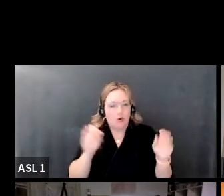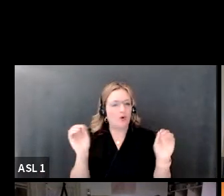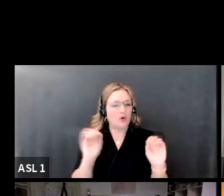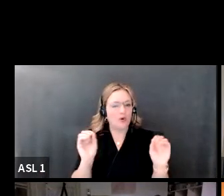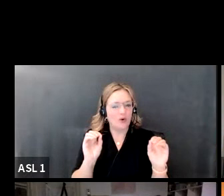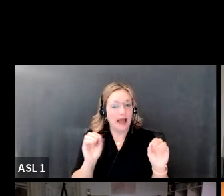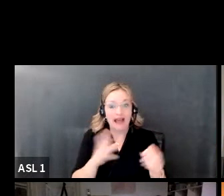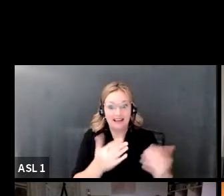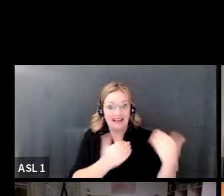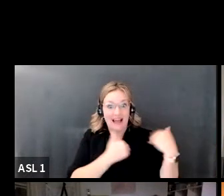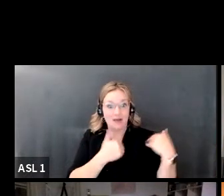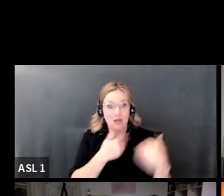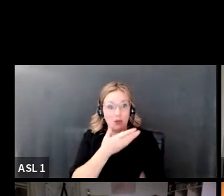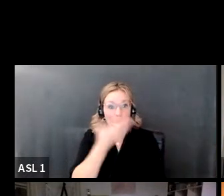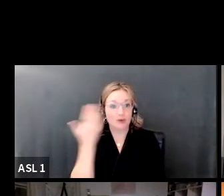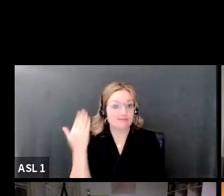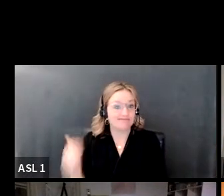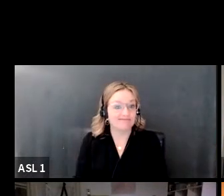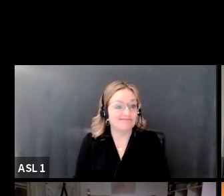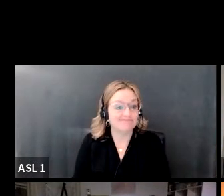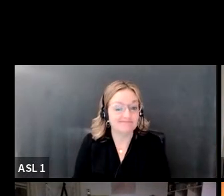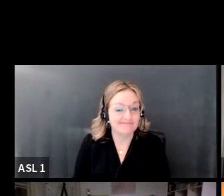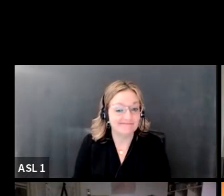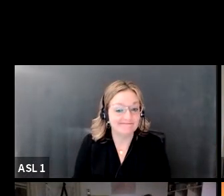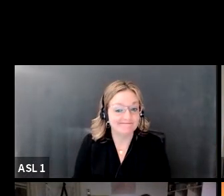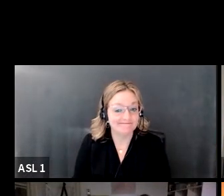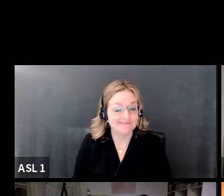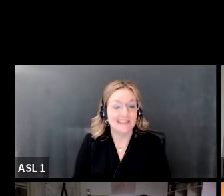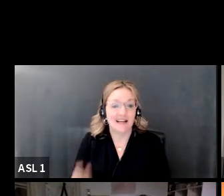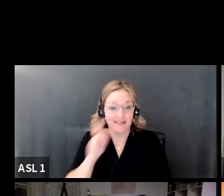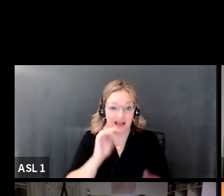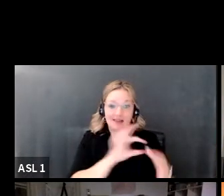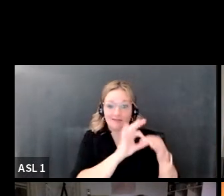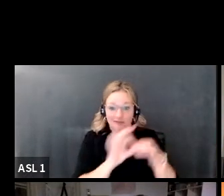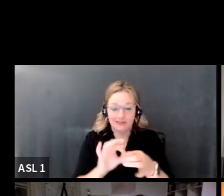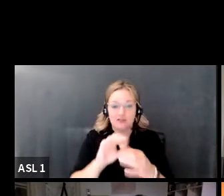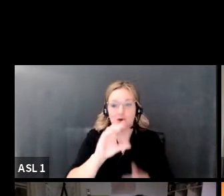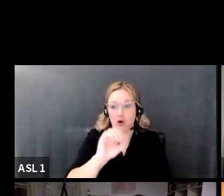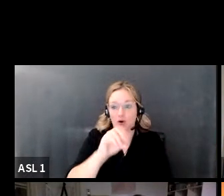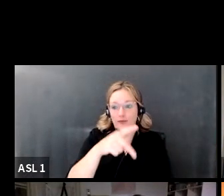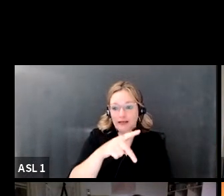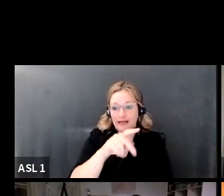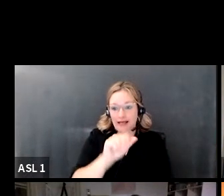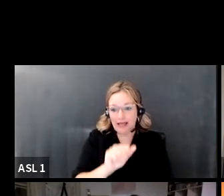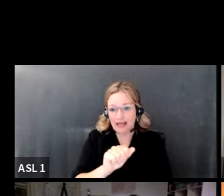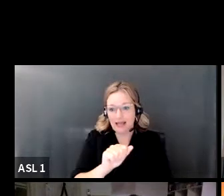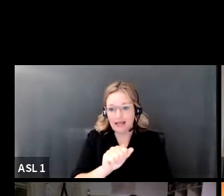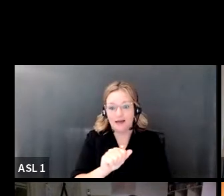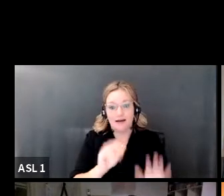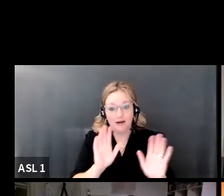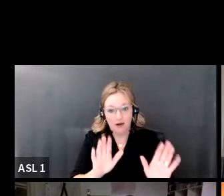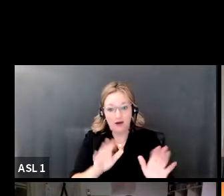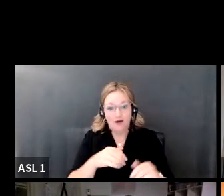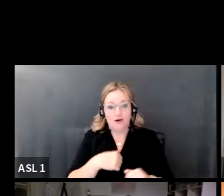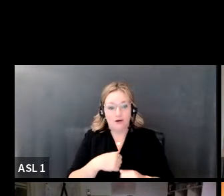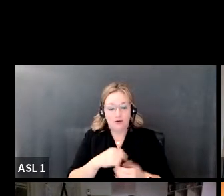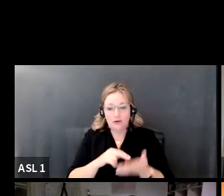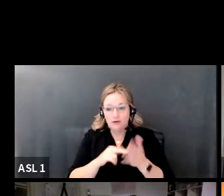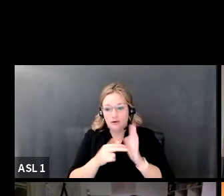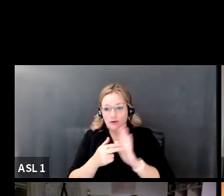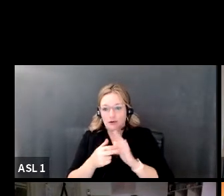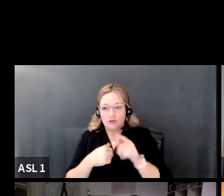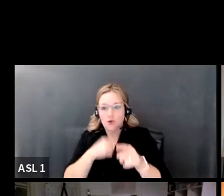accountability for police officers and that ties into the opa which guides congratulations um don't listen to matt